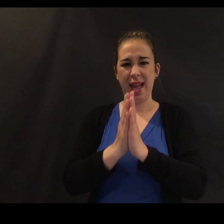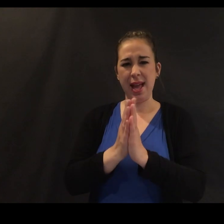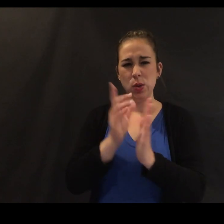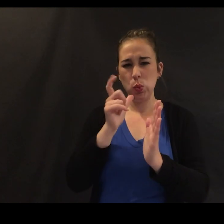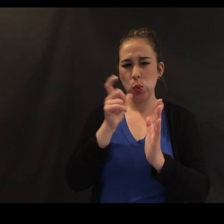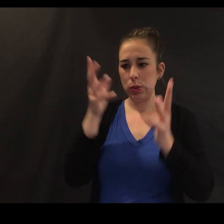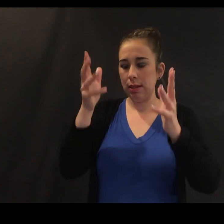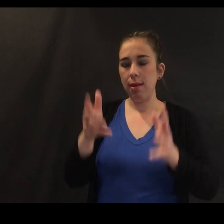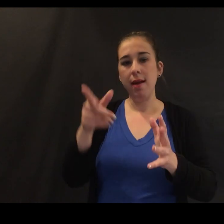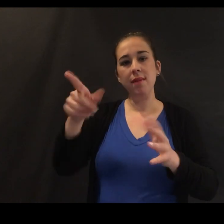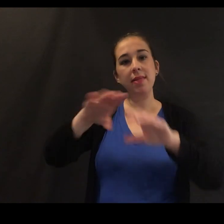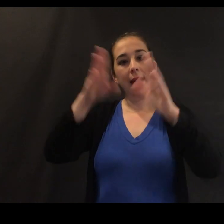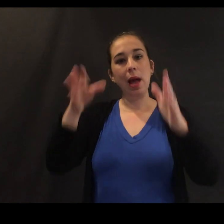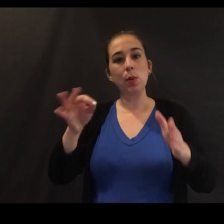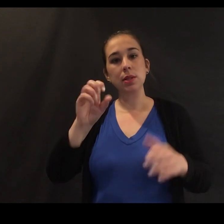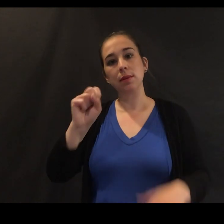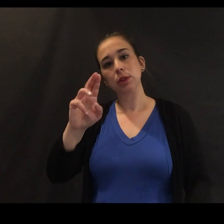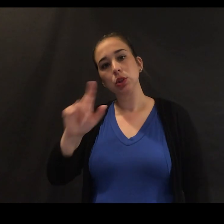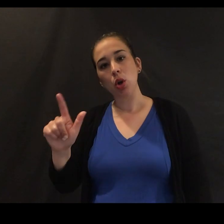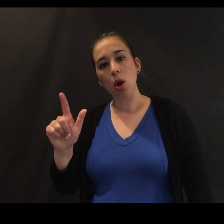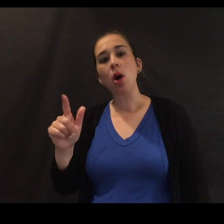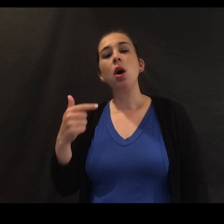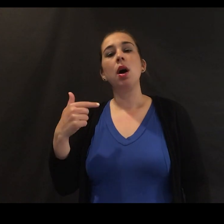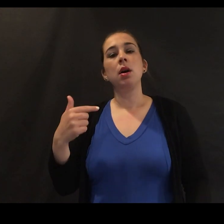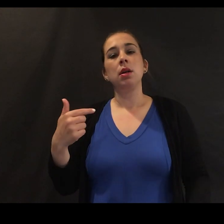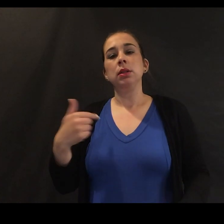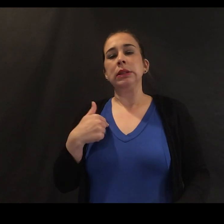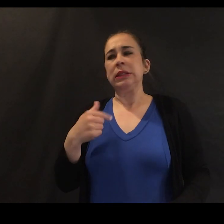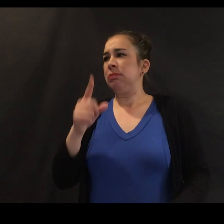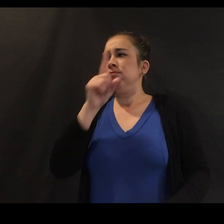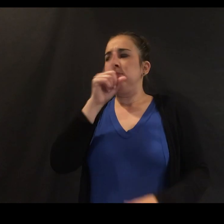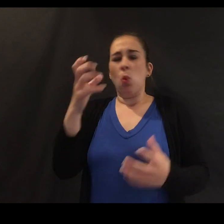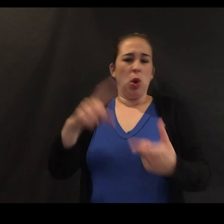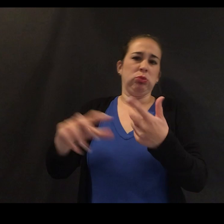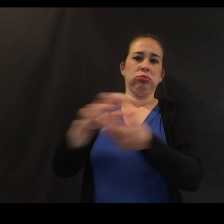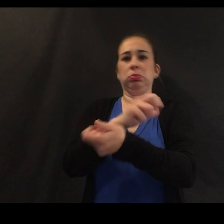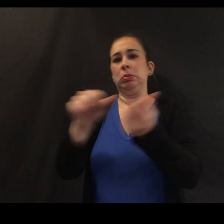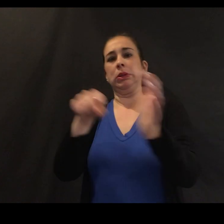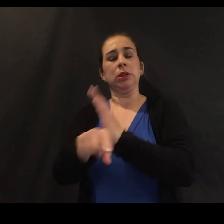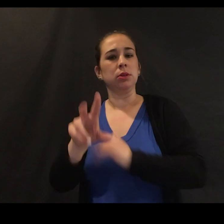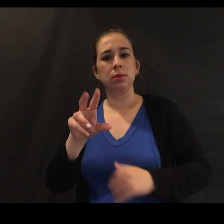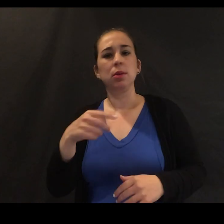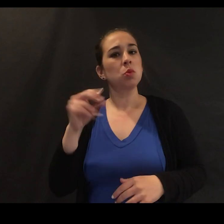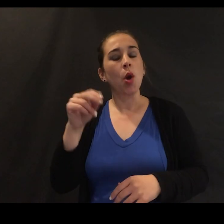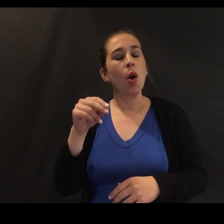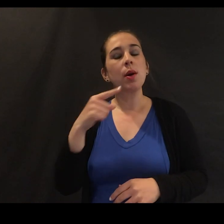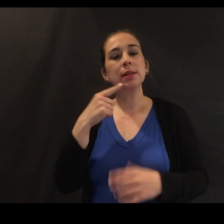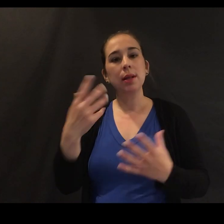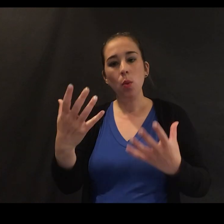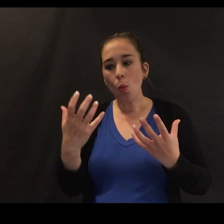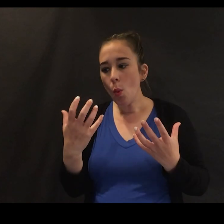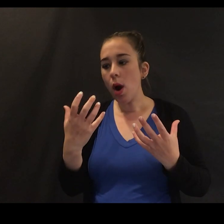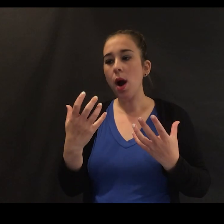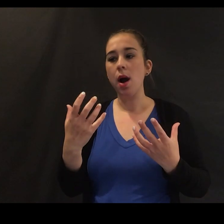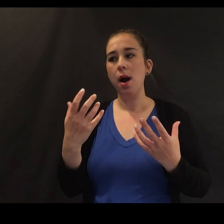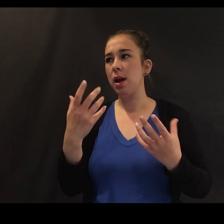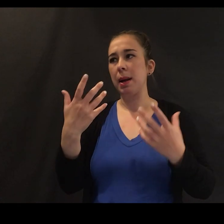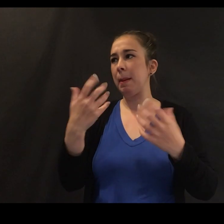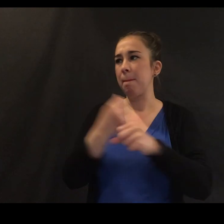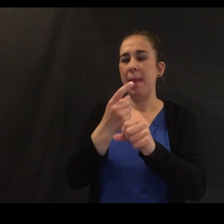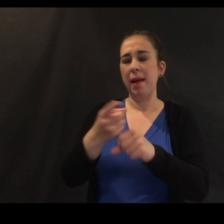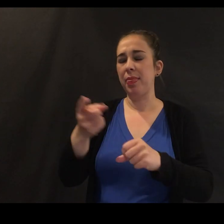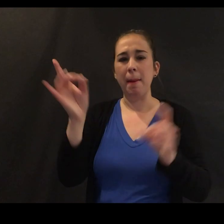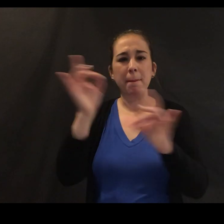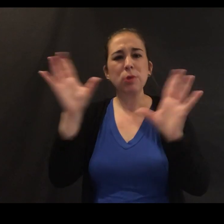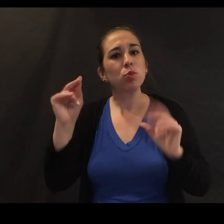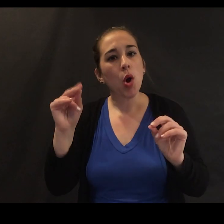of the house of Saul to whom I cannot destroy, to whom I cannot find an opportunity to make miserable? No, he says, is